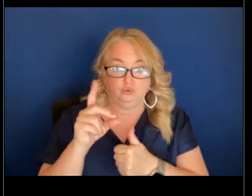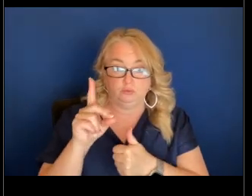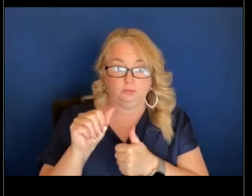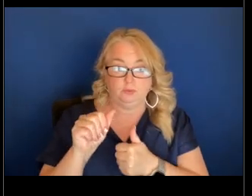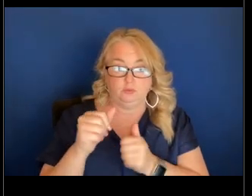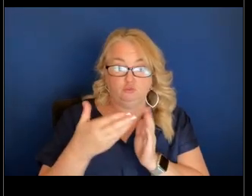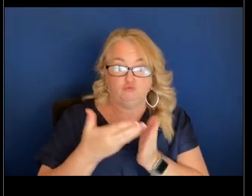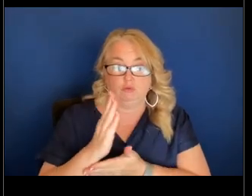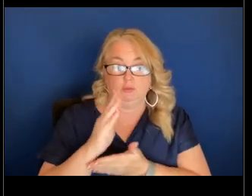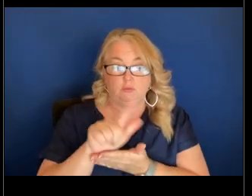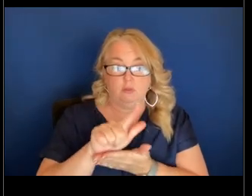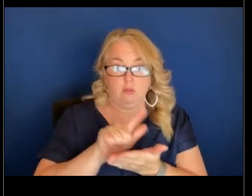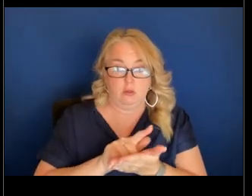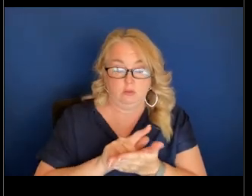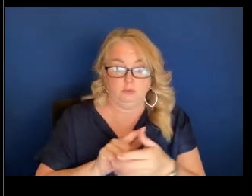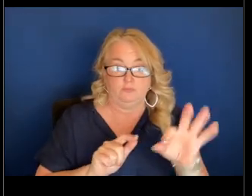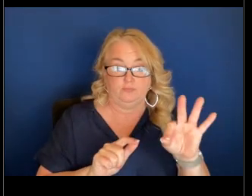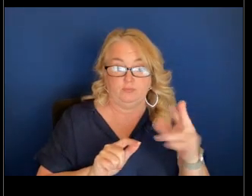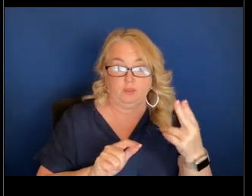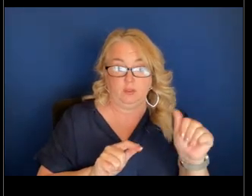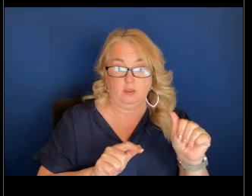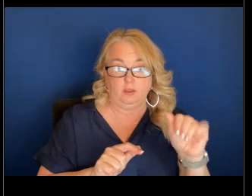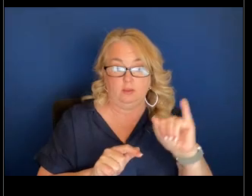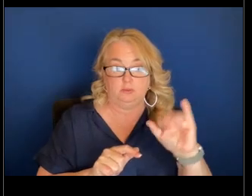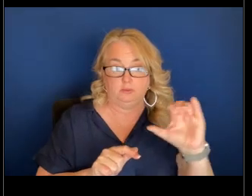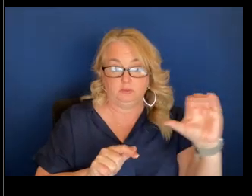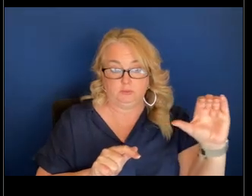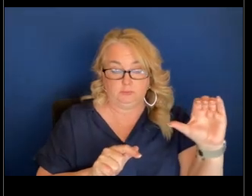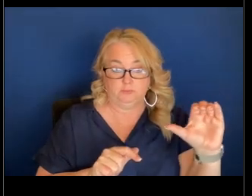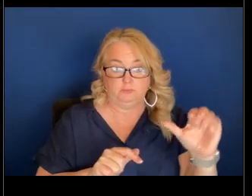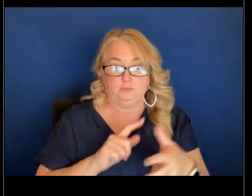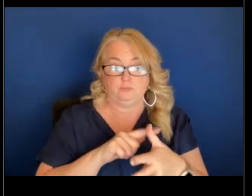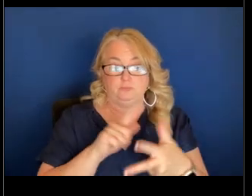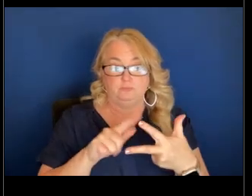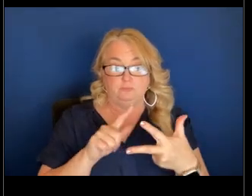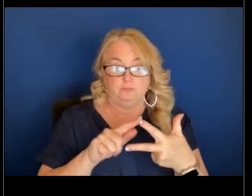First option, FHA and ICC.